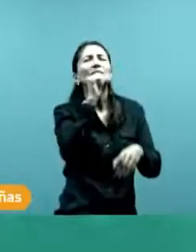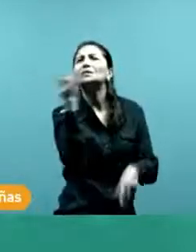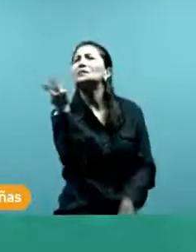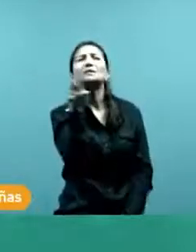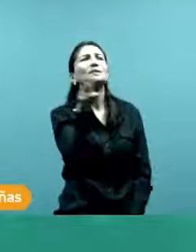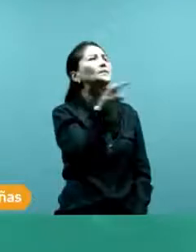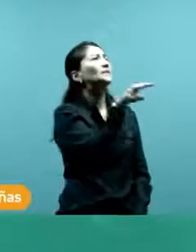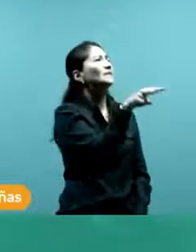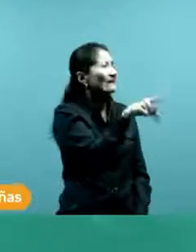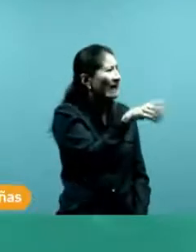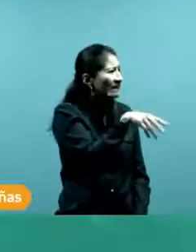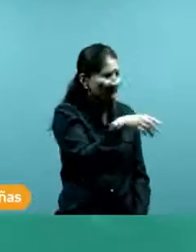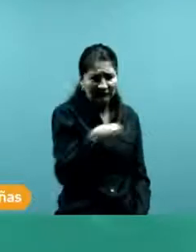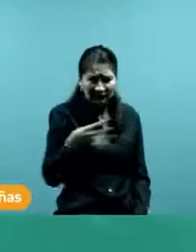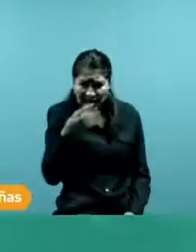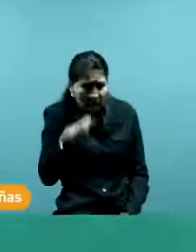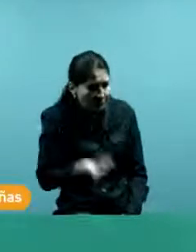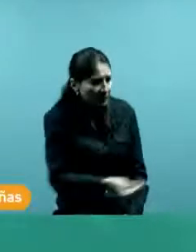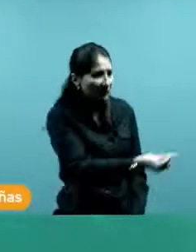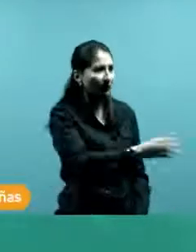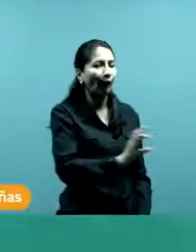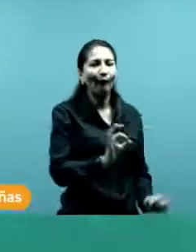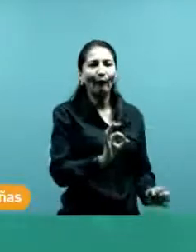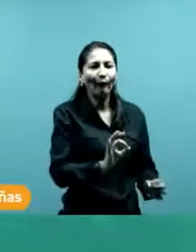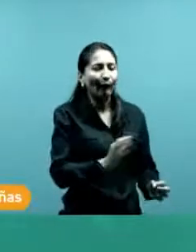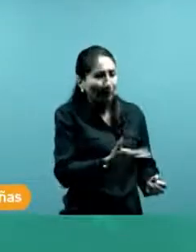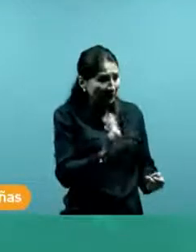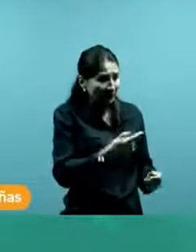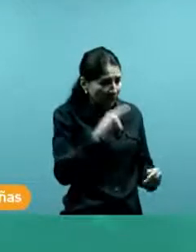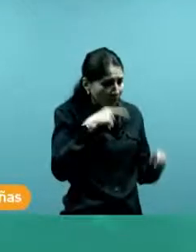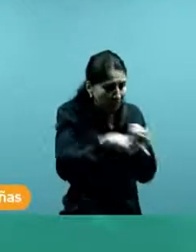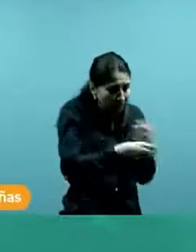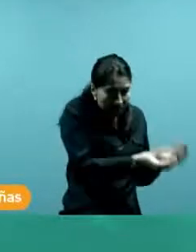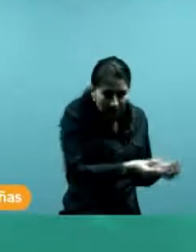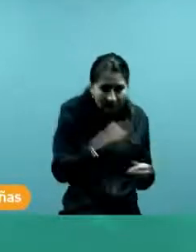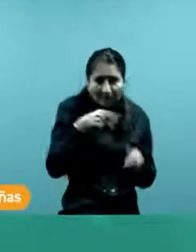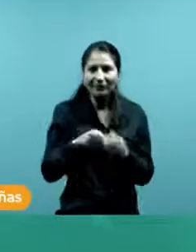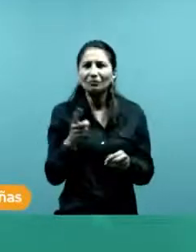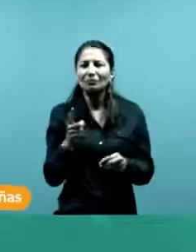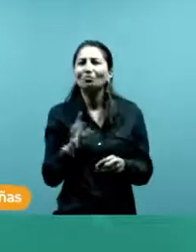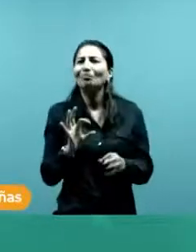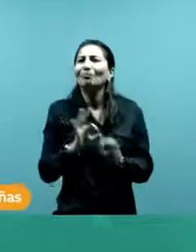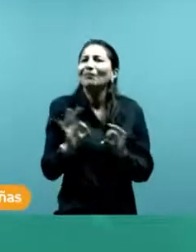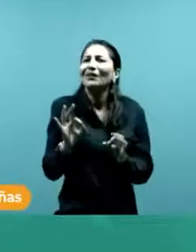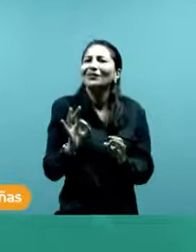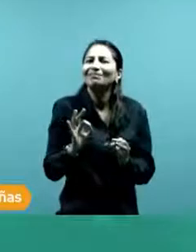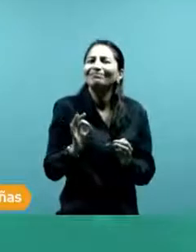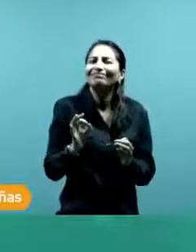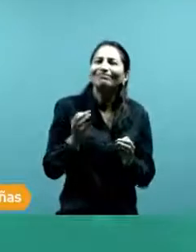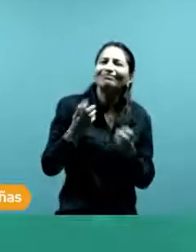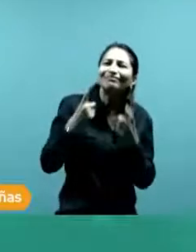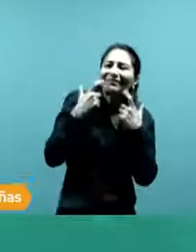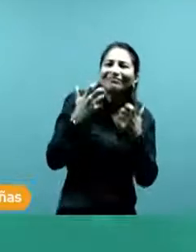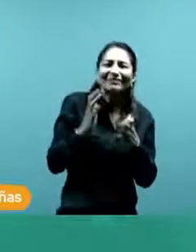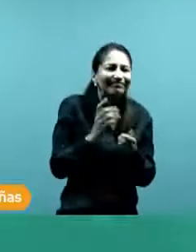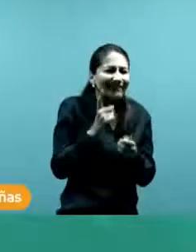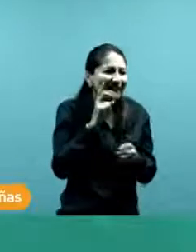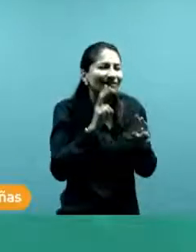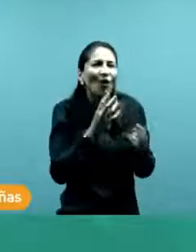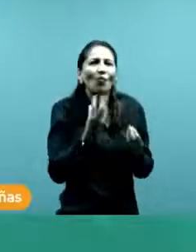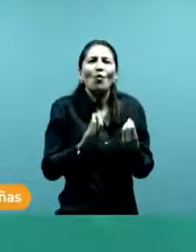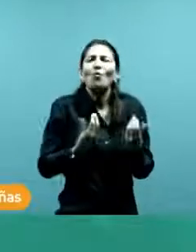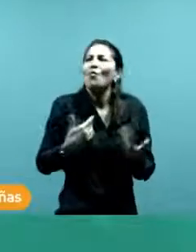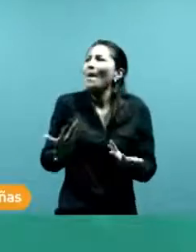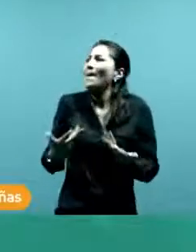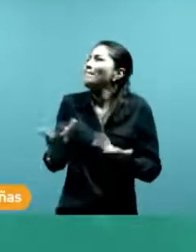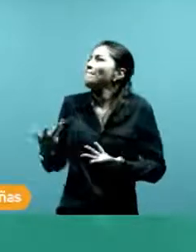pasando necesidades, había que hacer algo para atender esas necesidades. And on the other hand, when we listen to some of the survivors, when